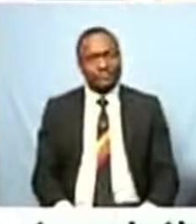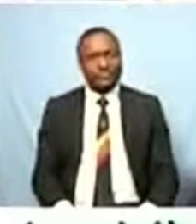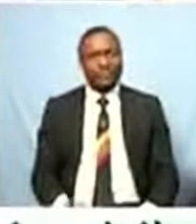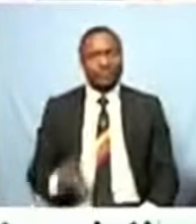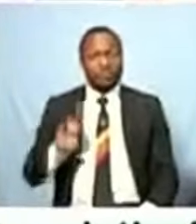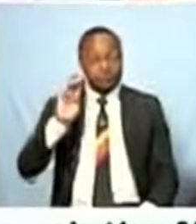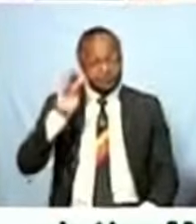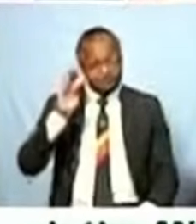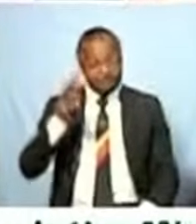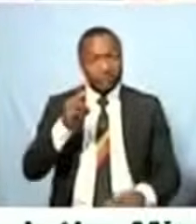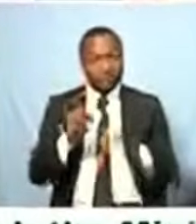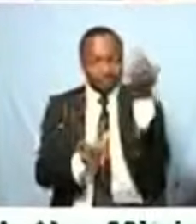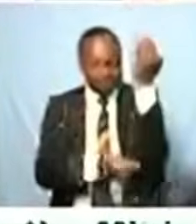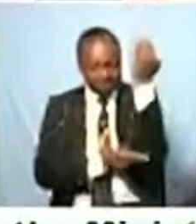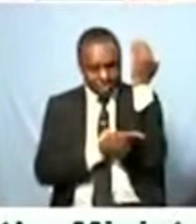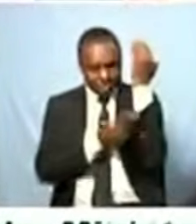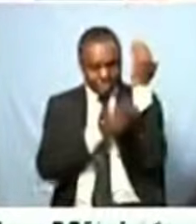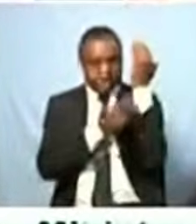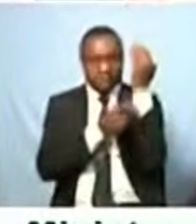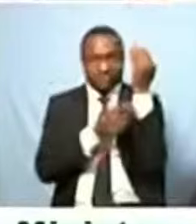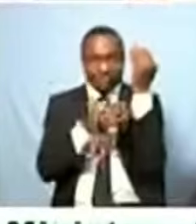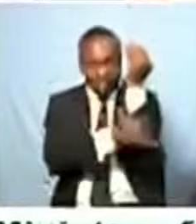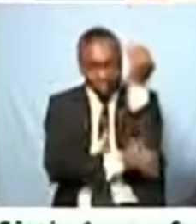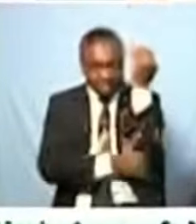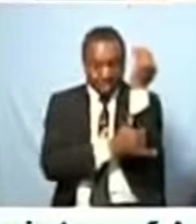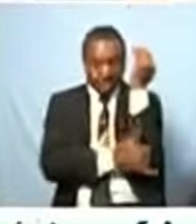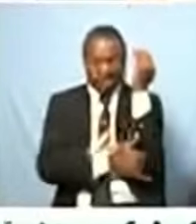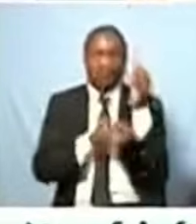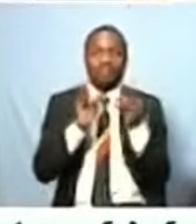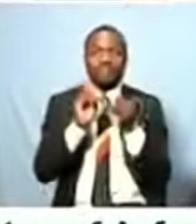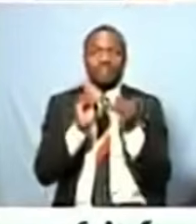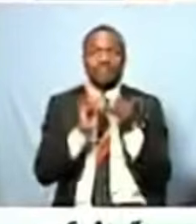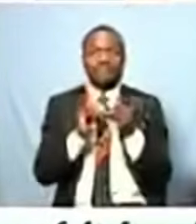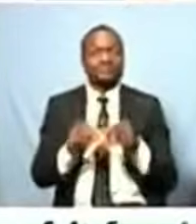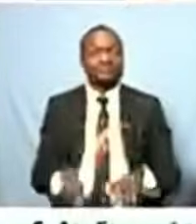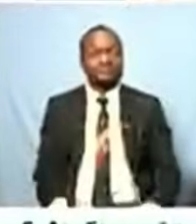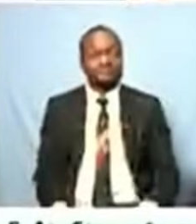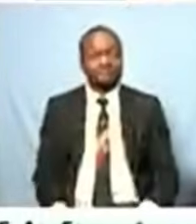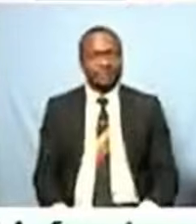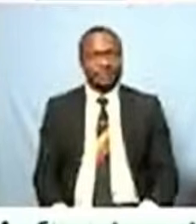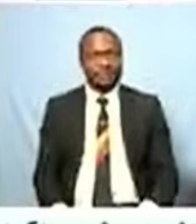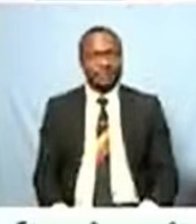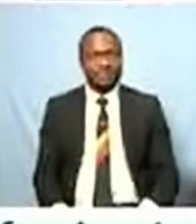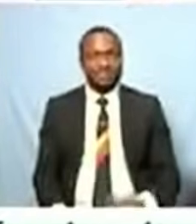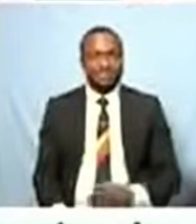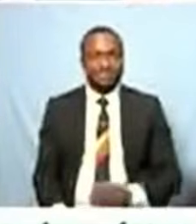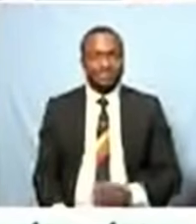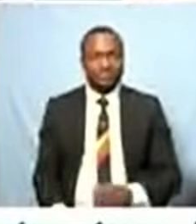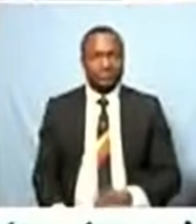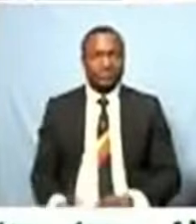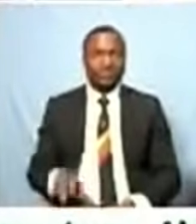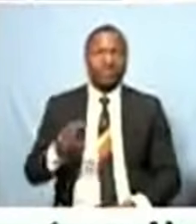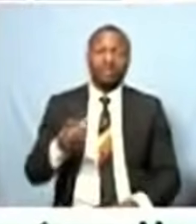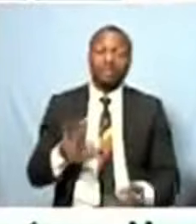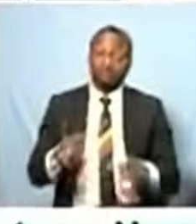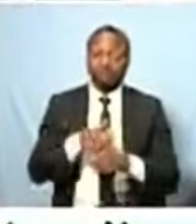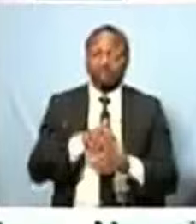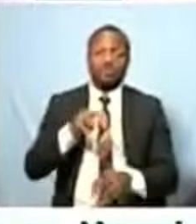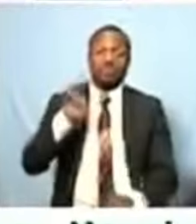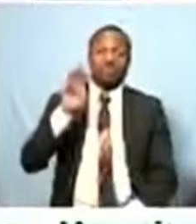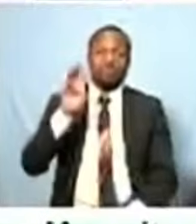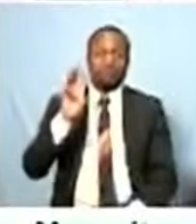shall develop the whole country wholesomely. With respect to 6 kilometers that she's talking